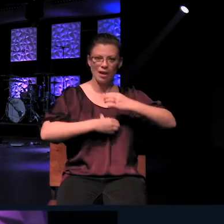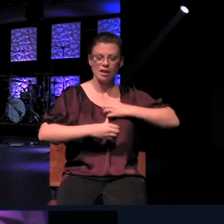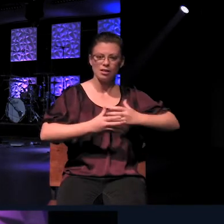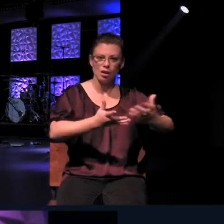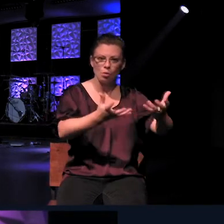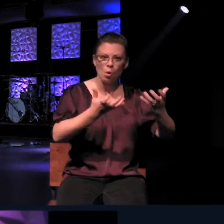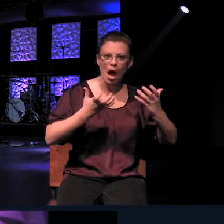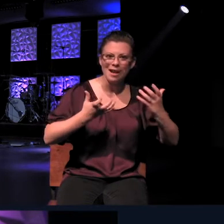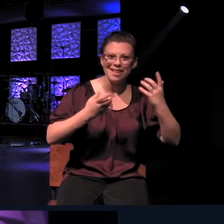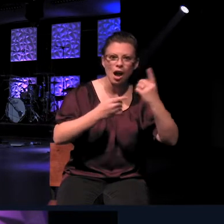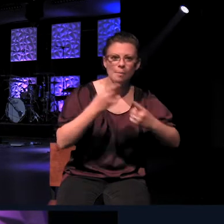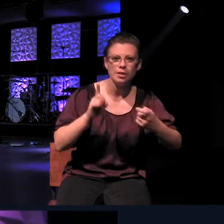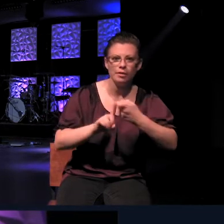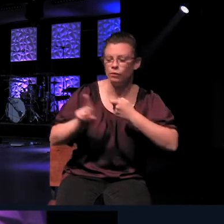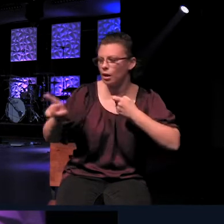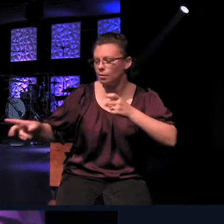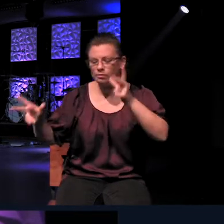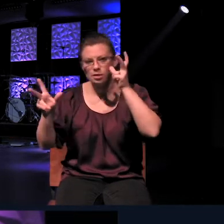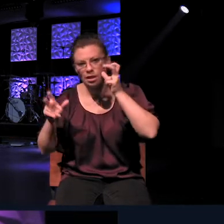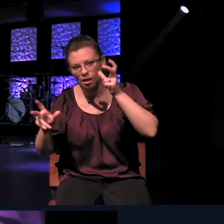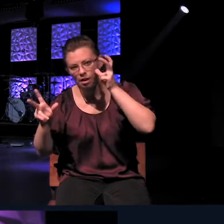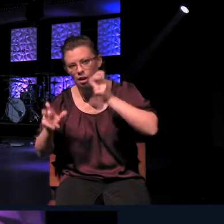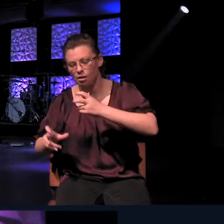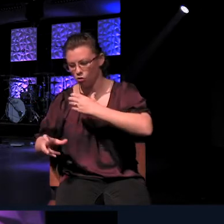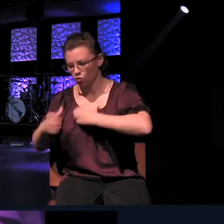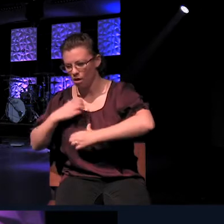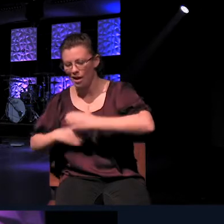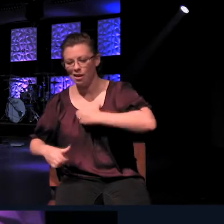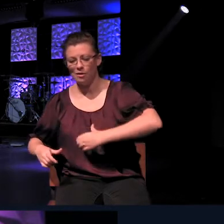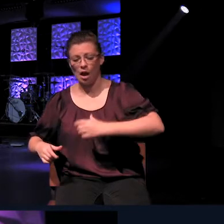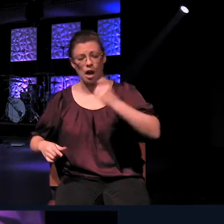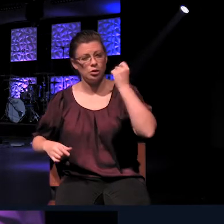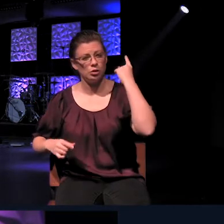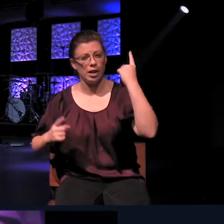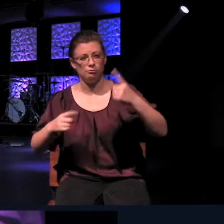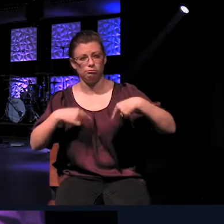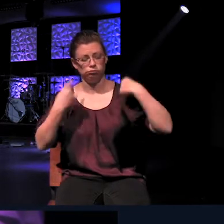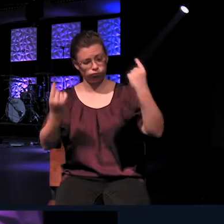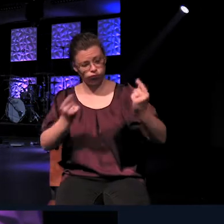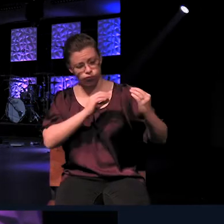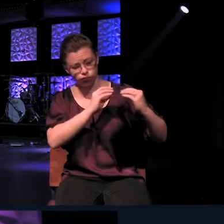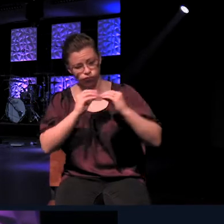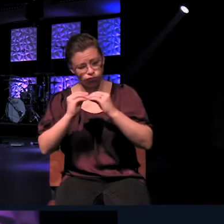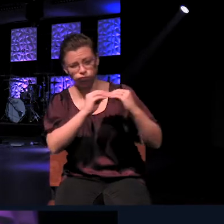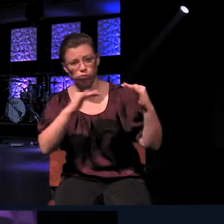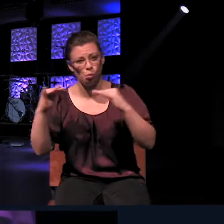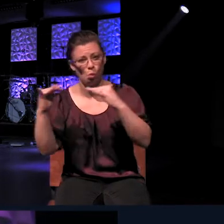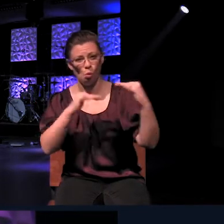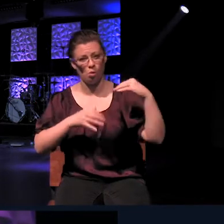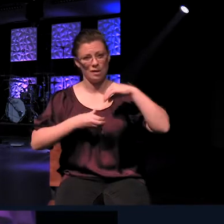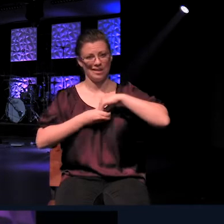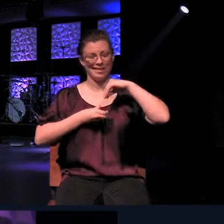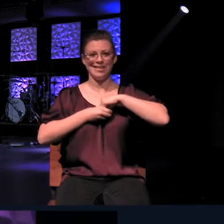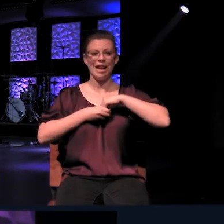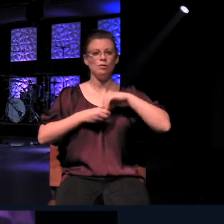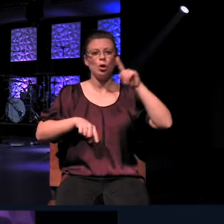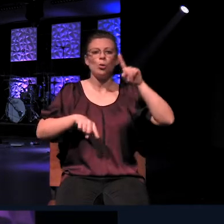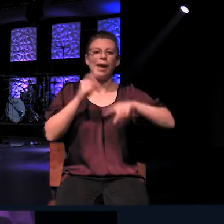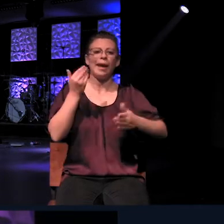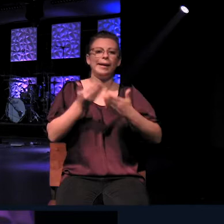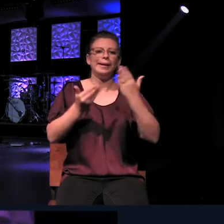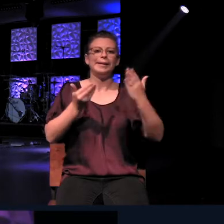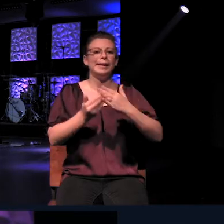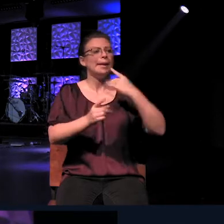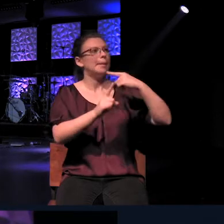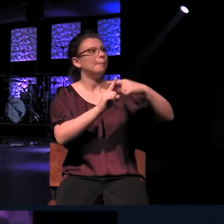sinful nature desires. These two forces are constantly fighting each other, so you are not free to carry out your good intentions.